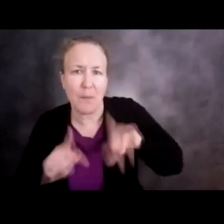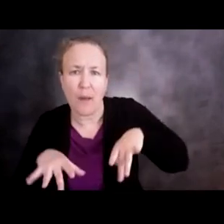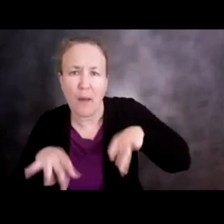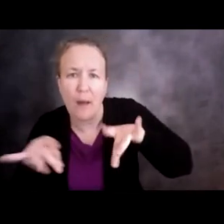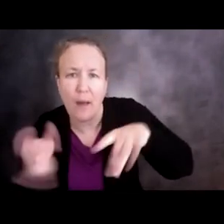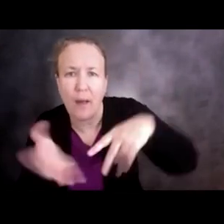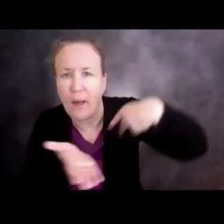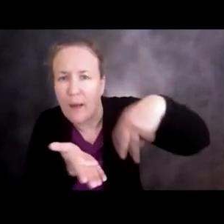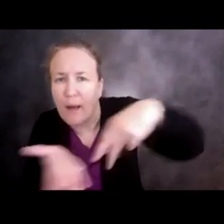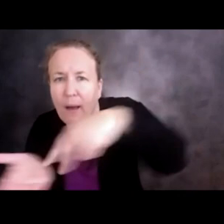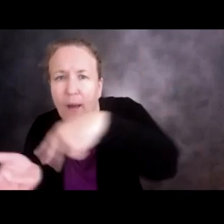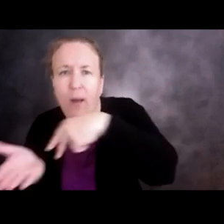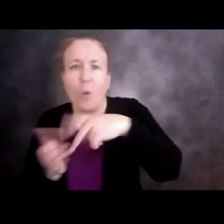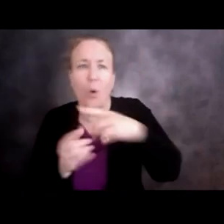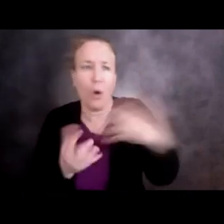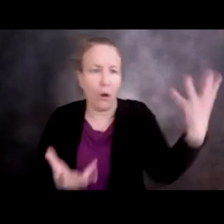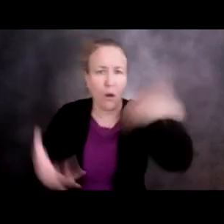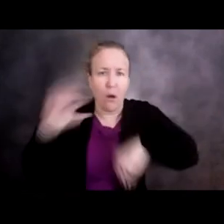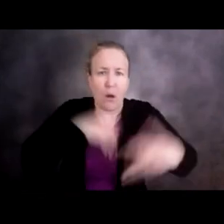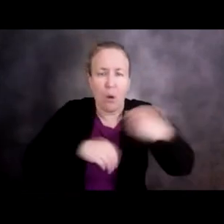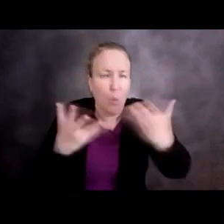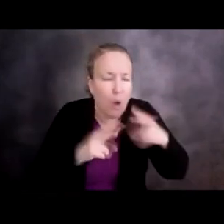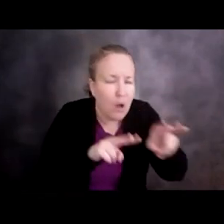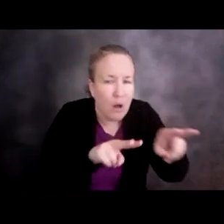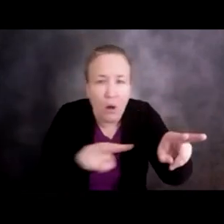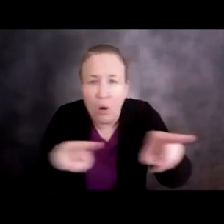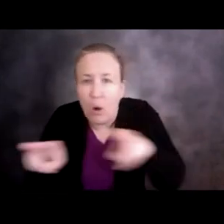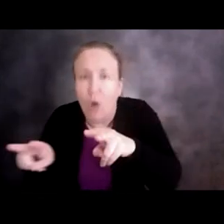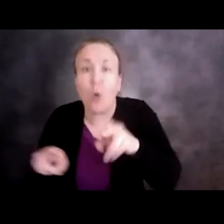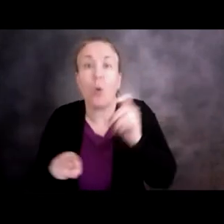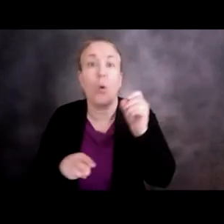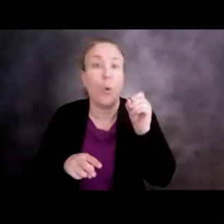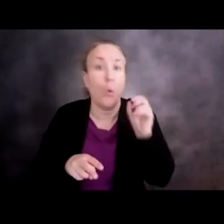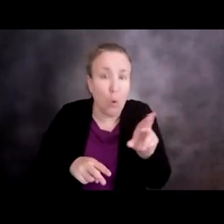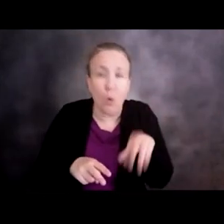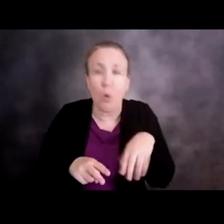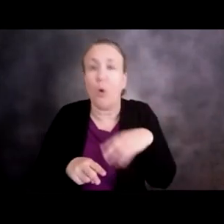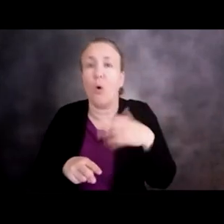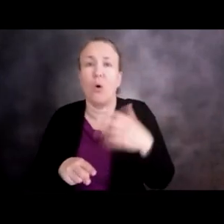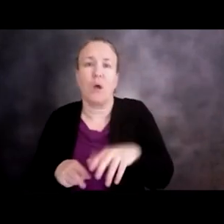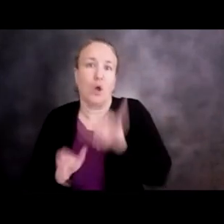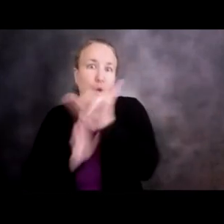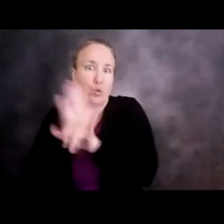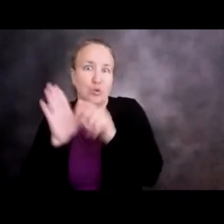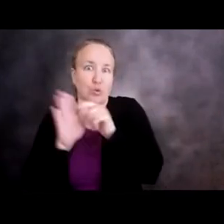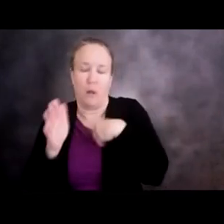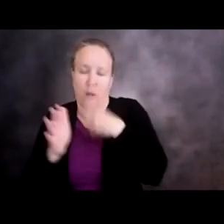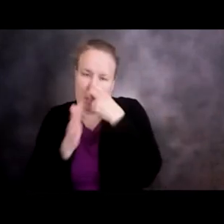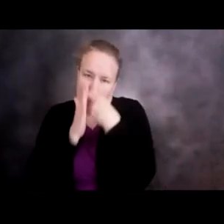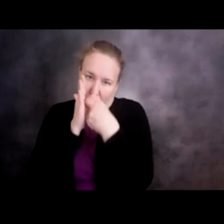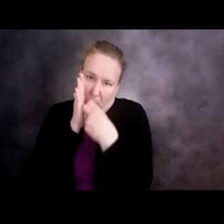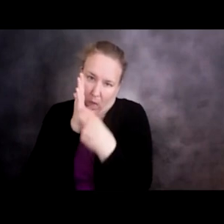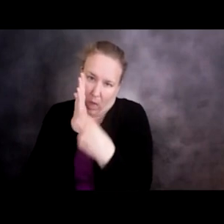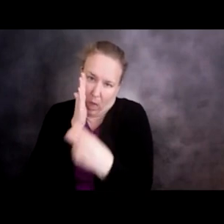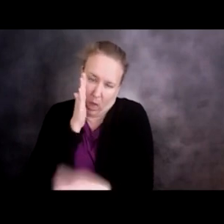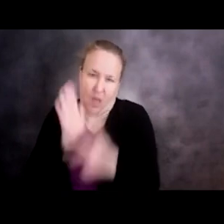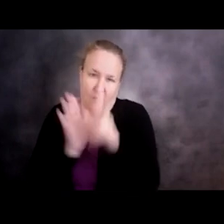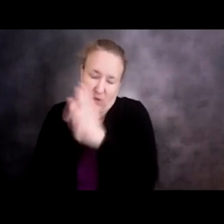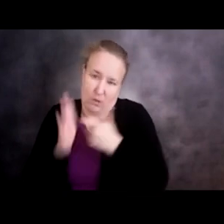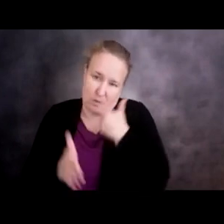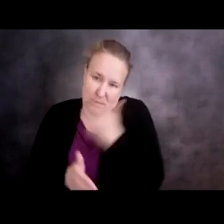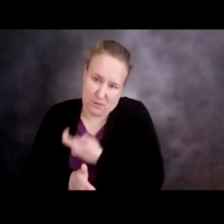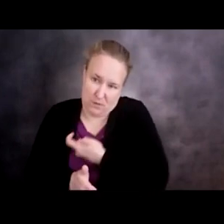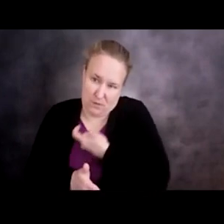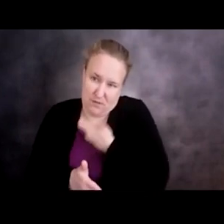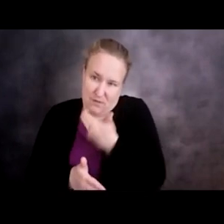or what they're incorporating. Or I might just, you know, go through a rabbit hole on YouTube of just dance and dance history. So I think that the